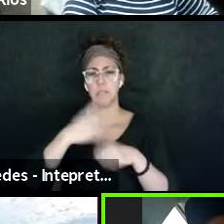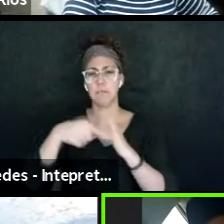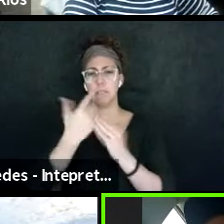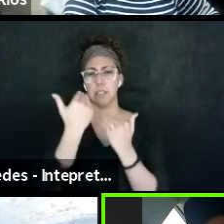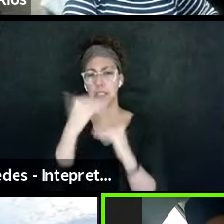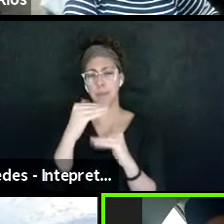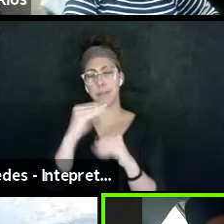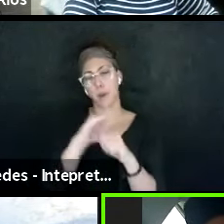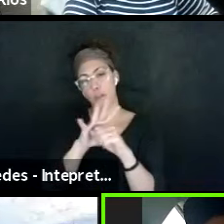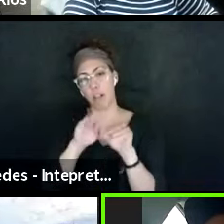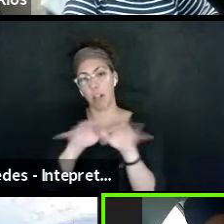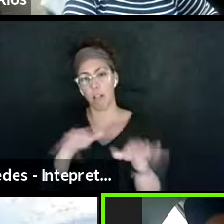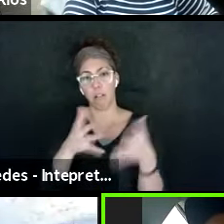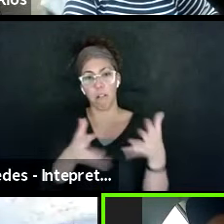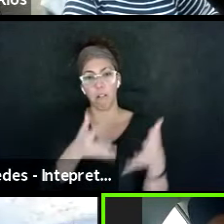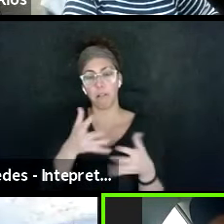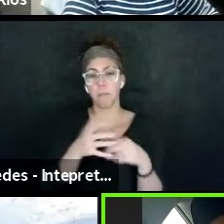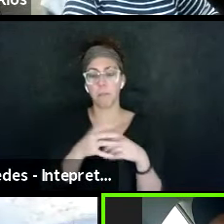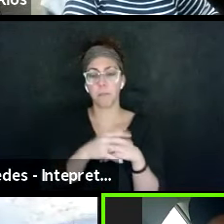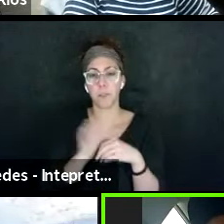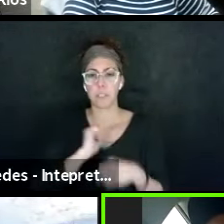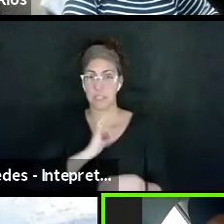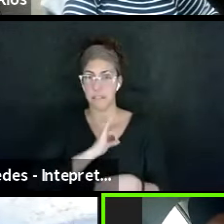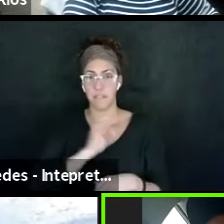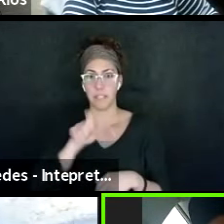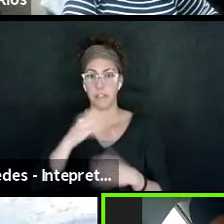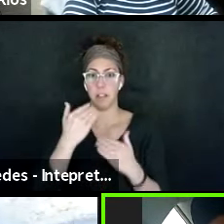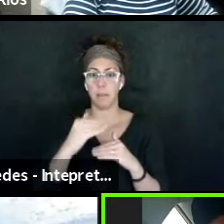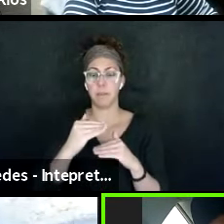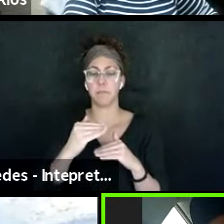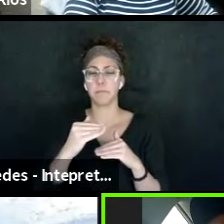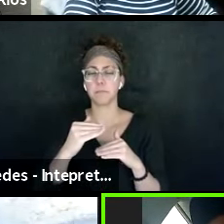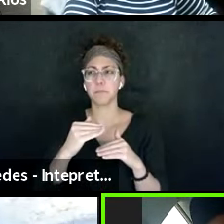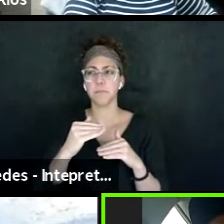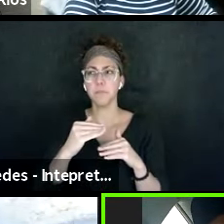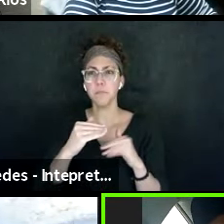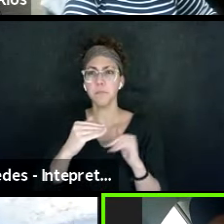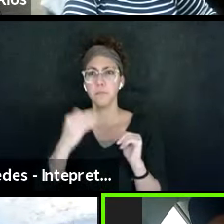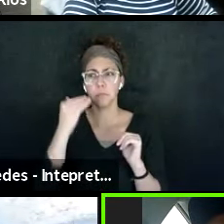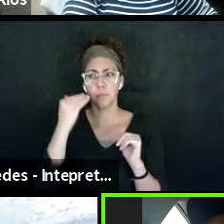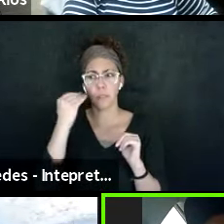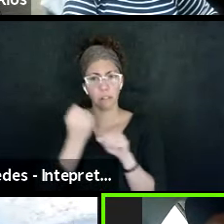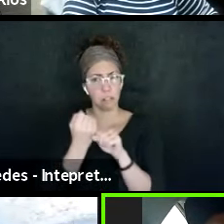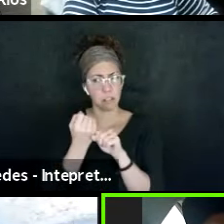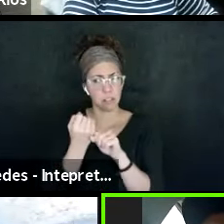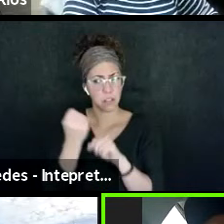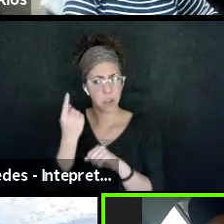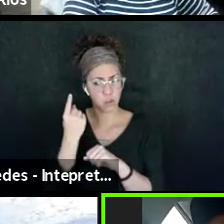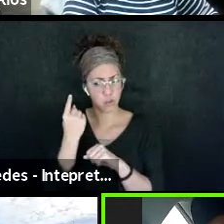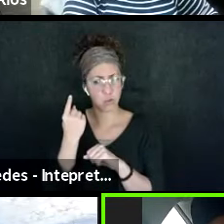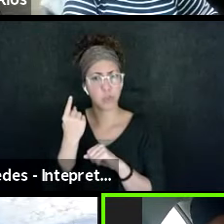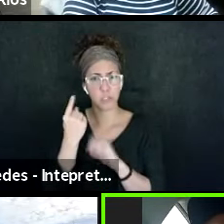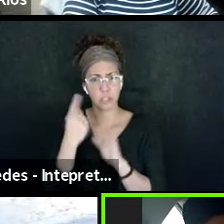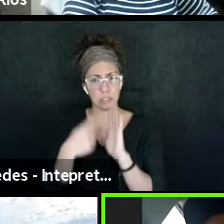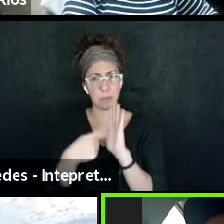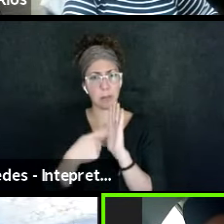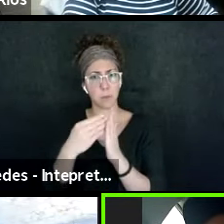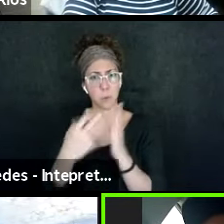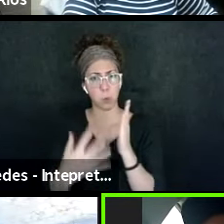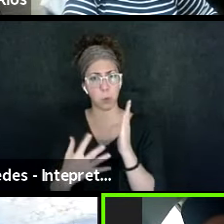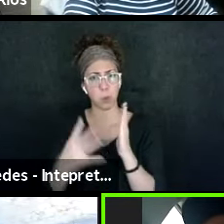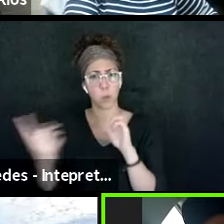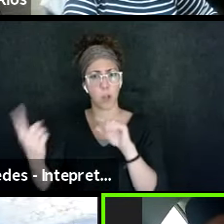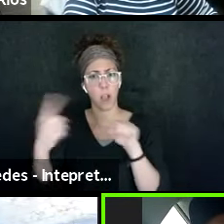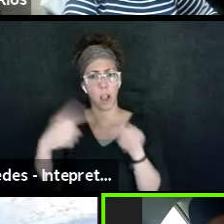COVID and not having too many staff on campus. But I know last year there were times where students would come and the pantry